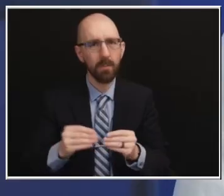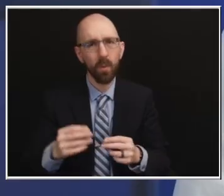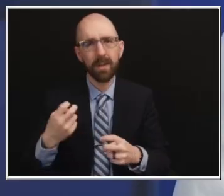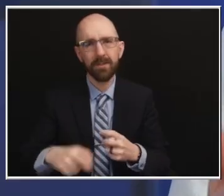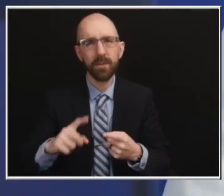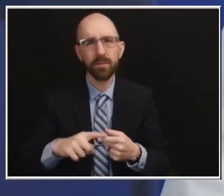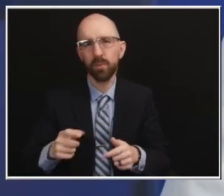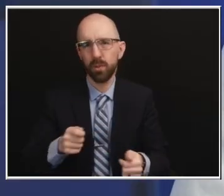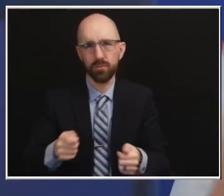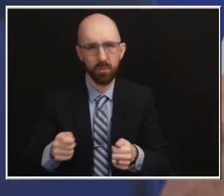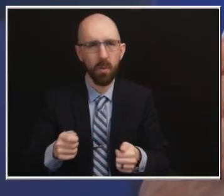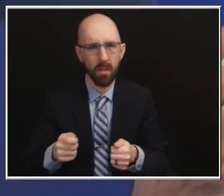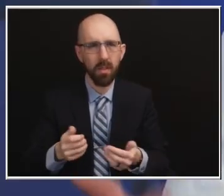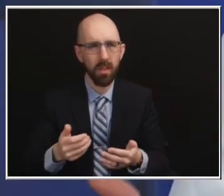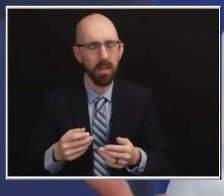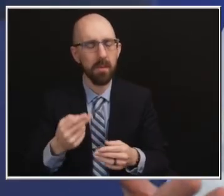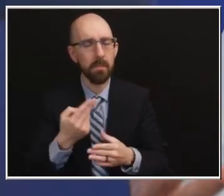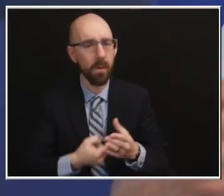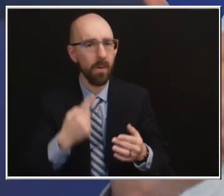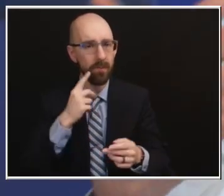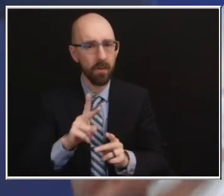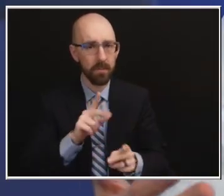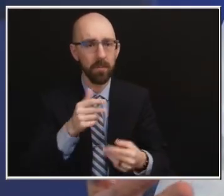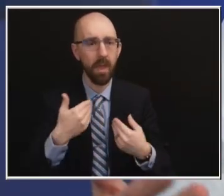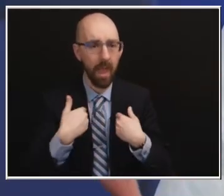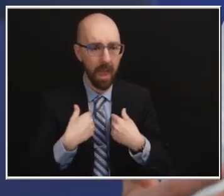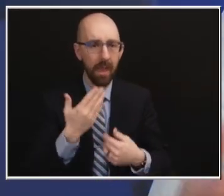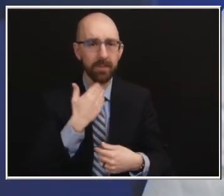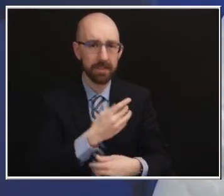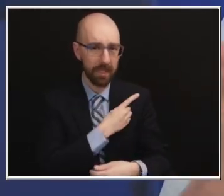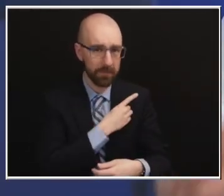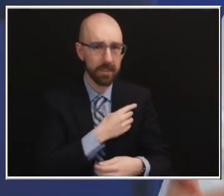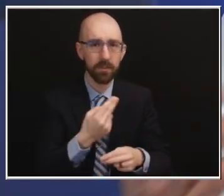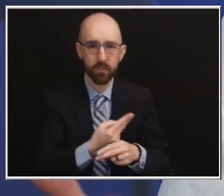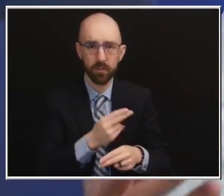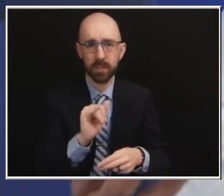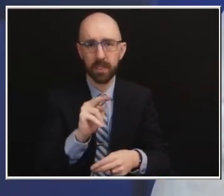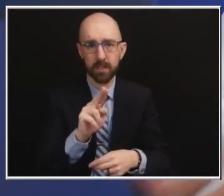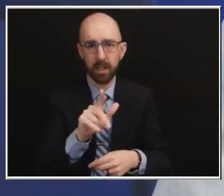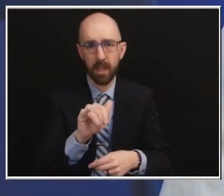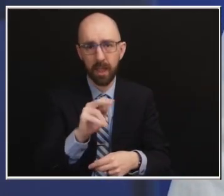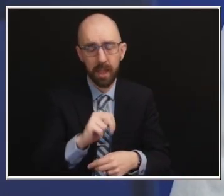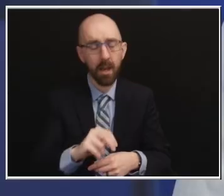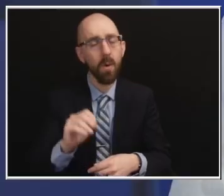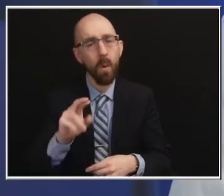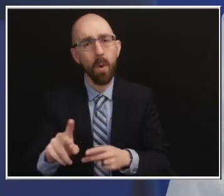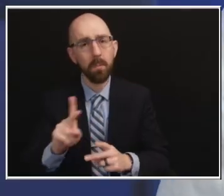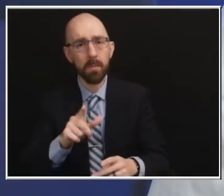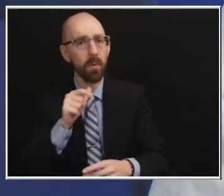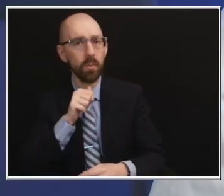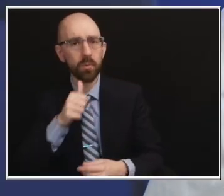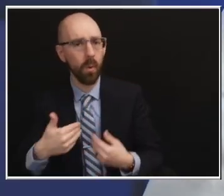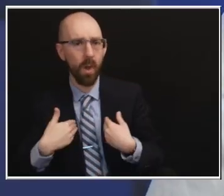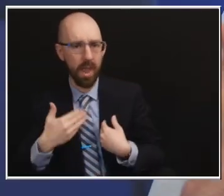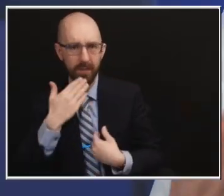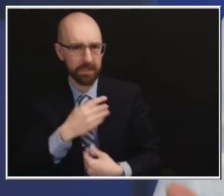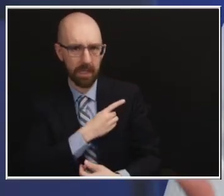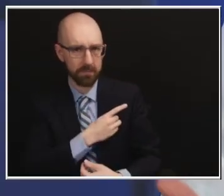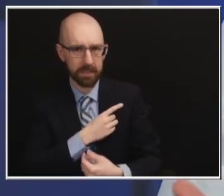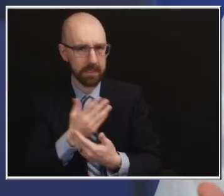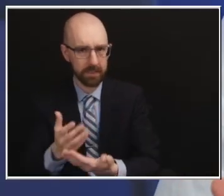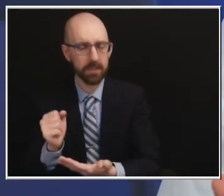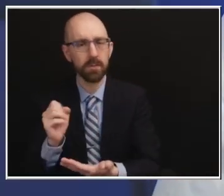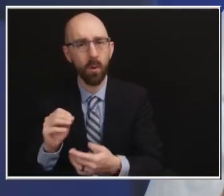control, both for people who have diabetes and use insulin, for example, or people even who do not have diabetes. And so when we